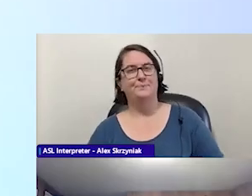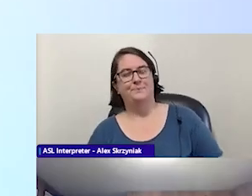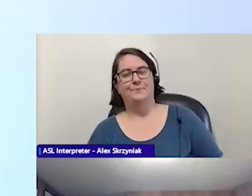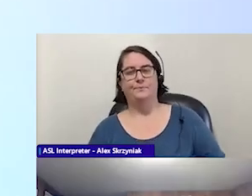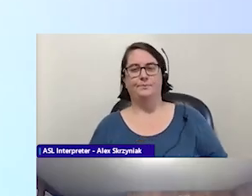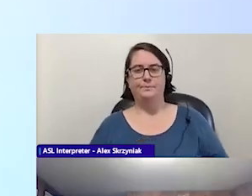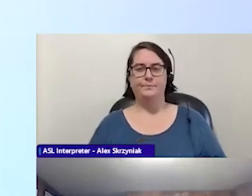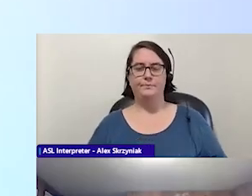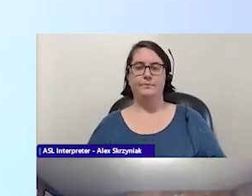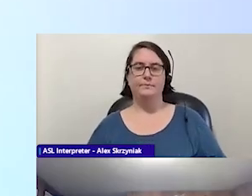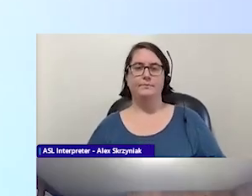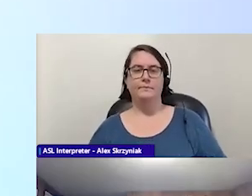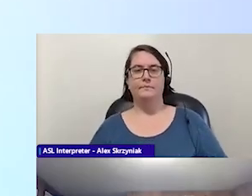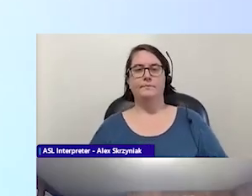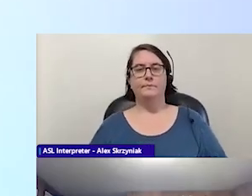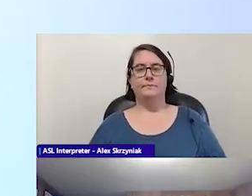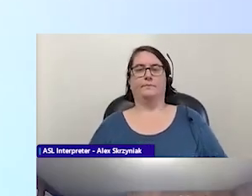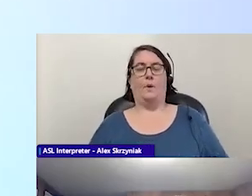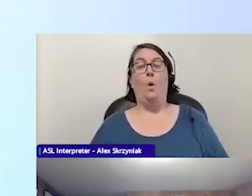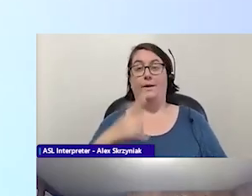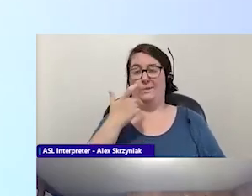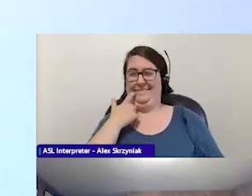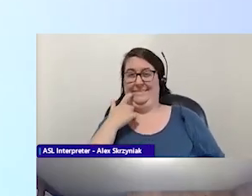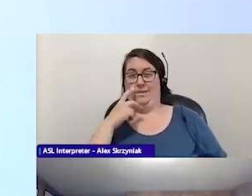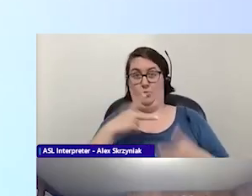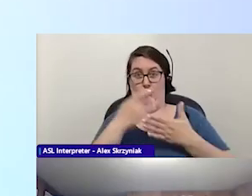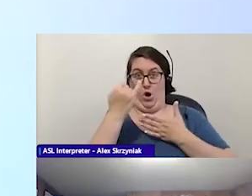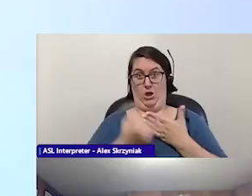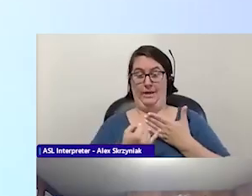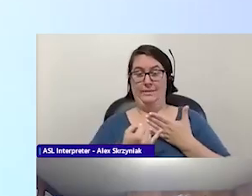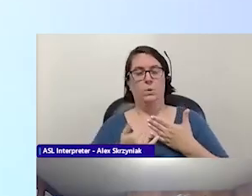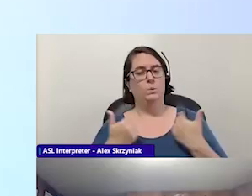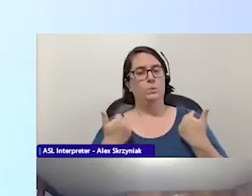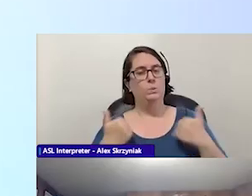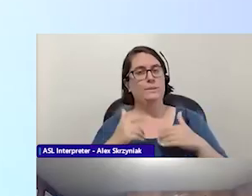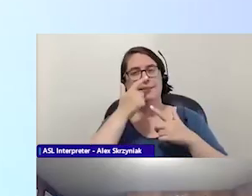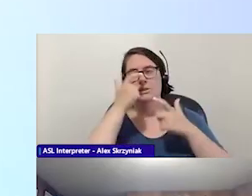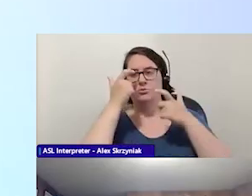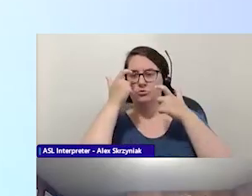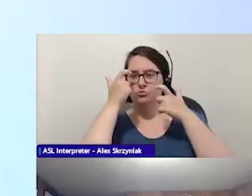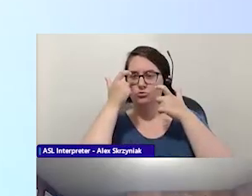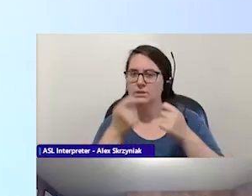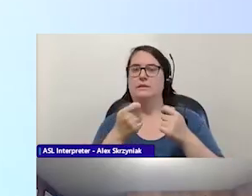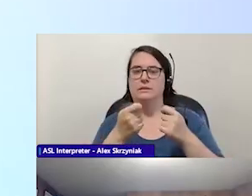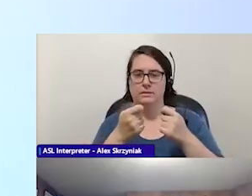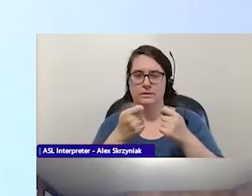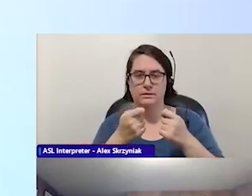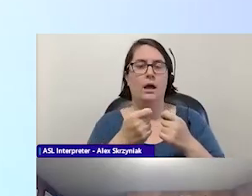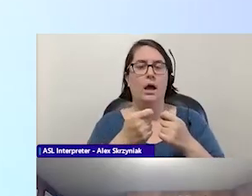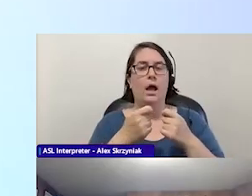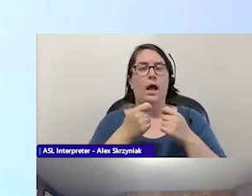The project that you've just heard about was a really interesting one in which we